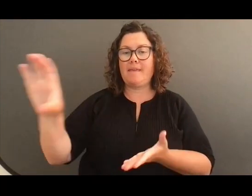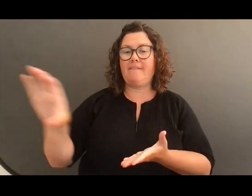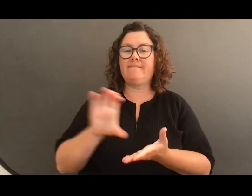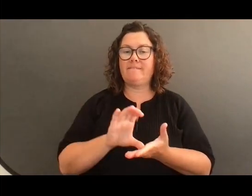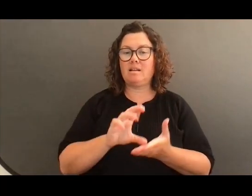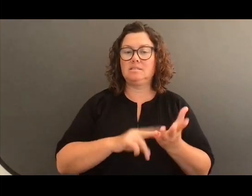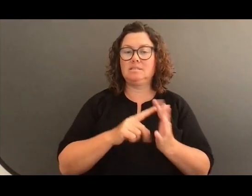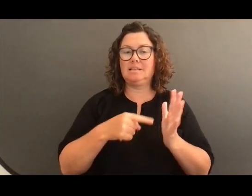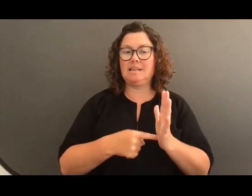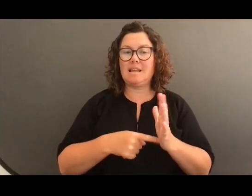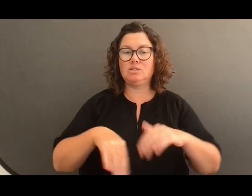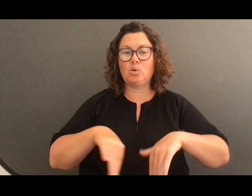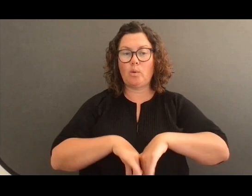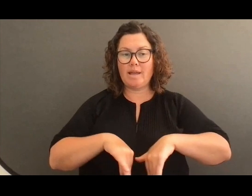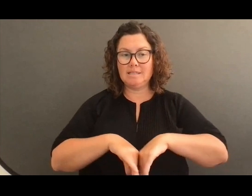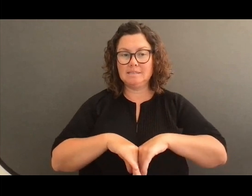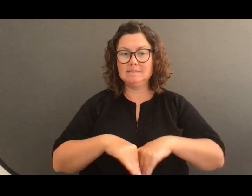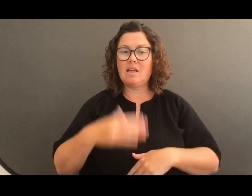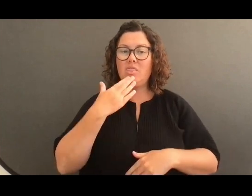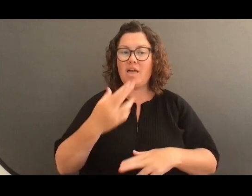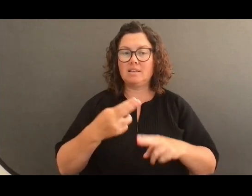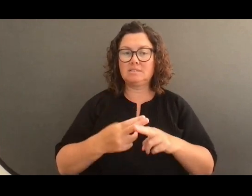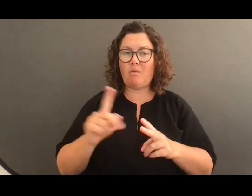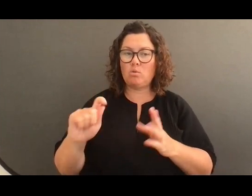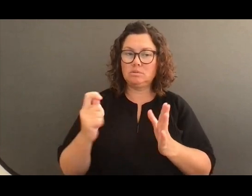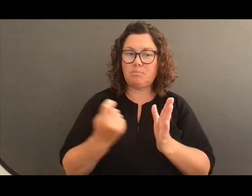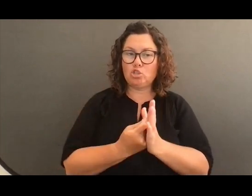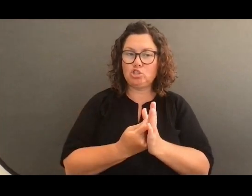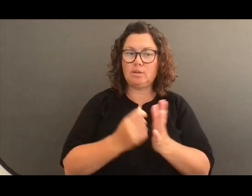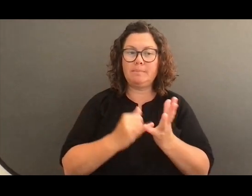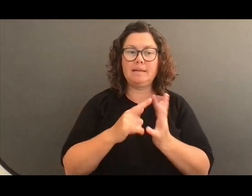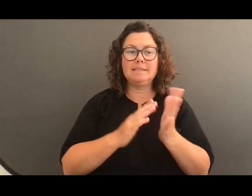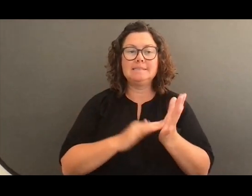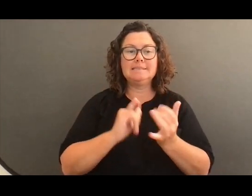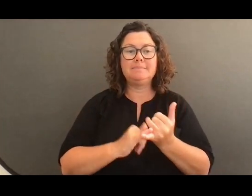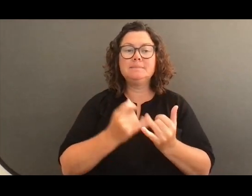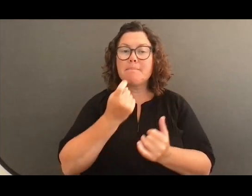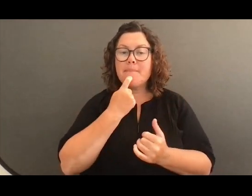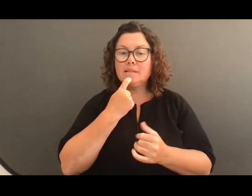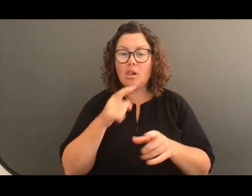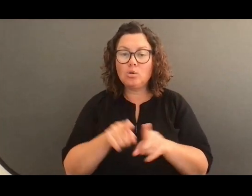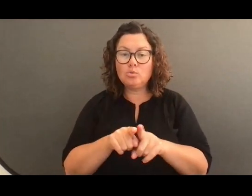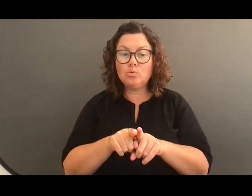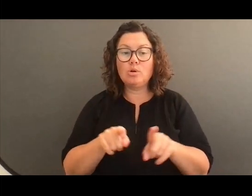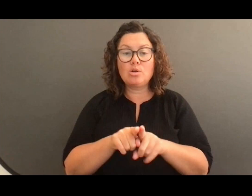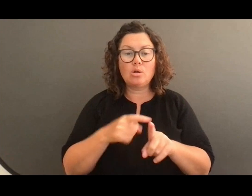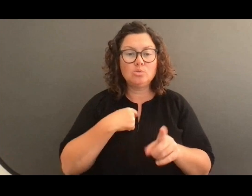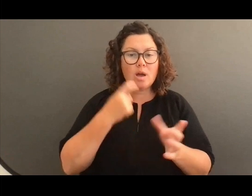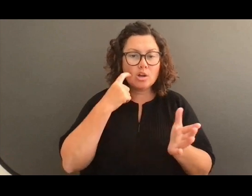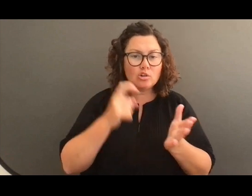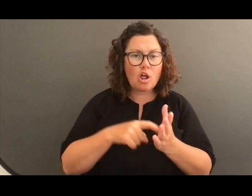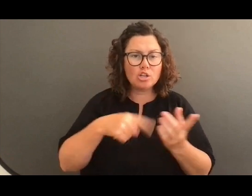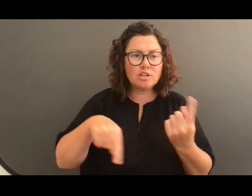their sponsorship as well, and like everyone who's here today, who's either formally acknowledged the people who are working in the background as